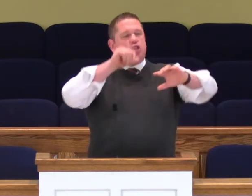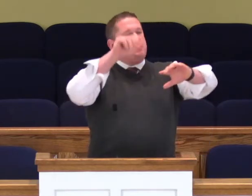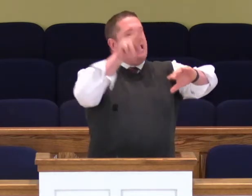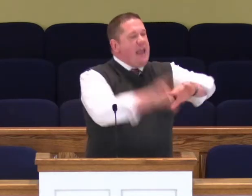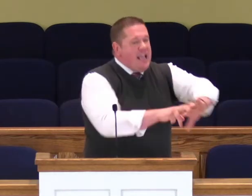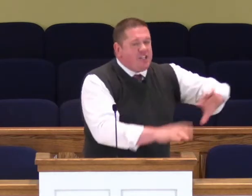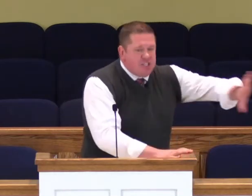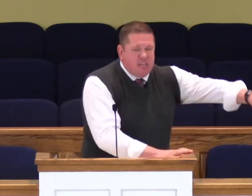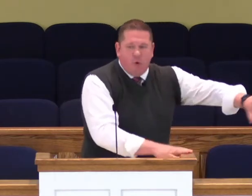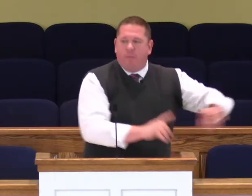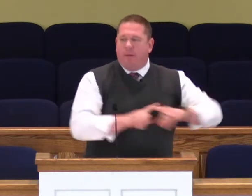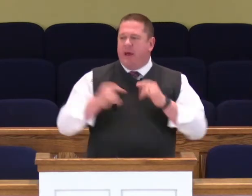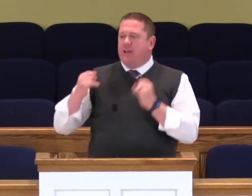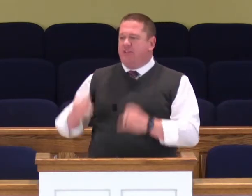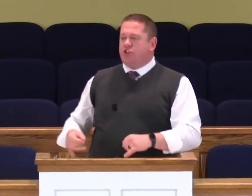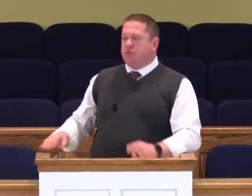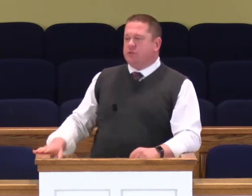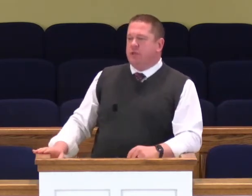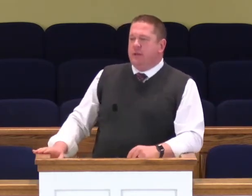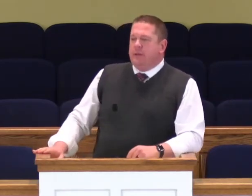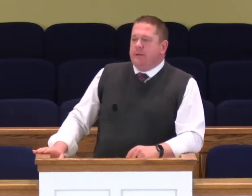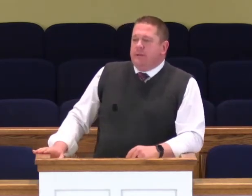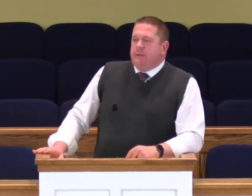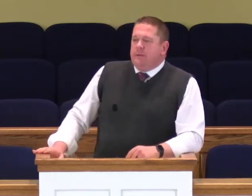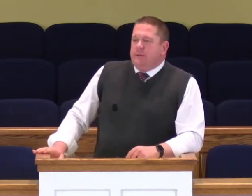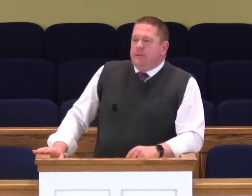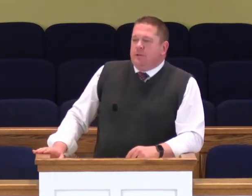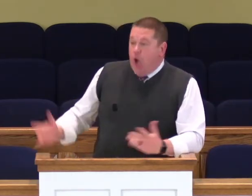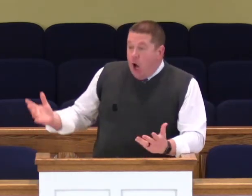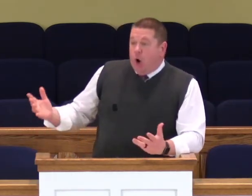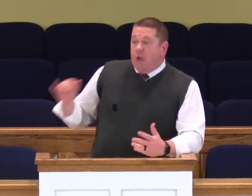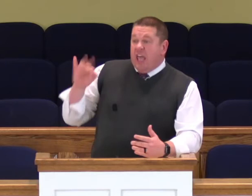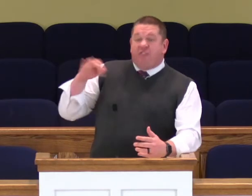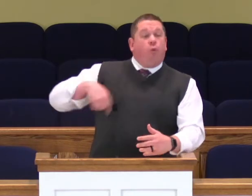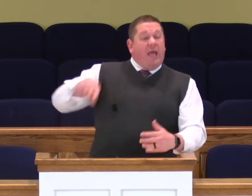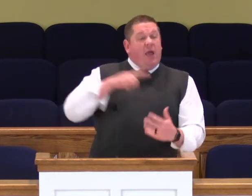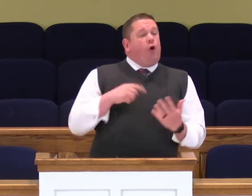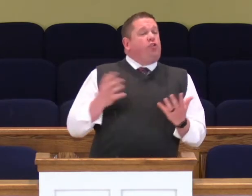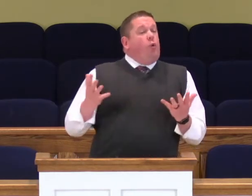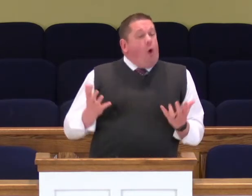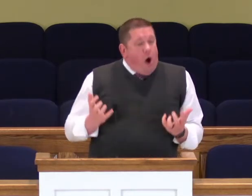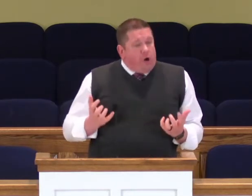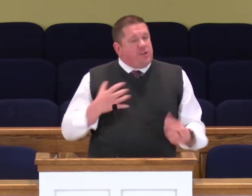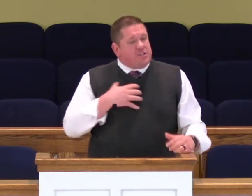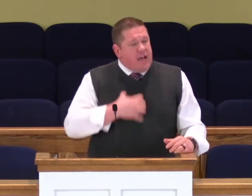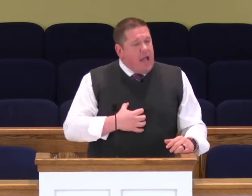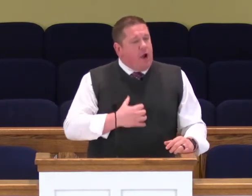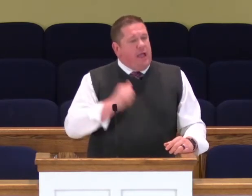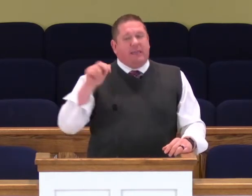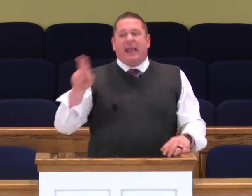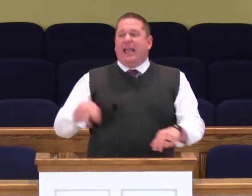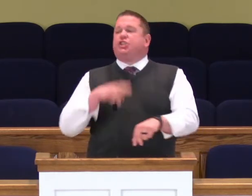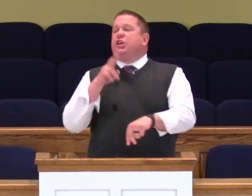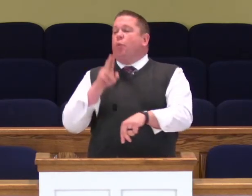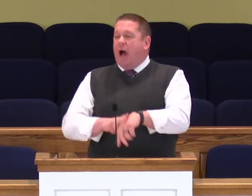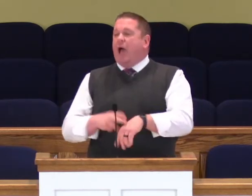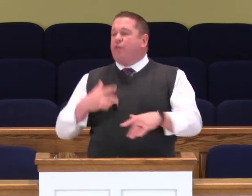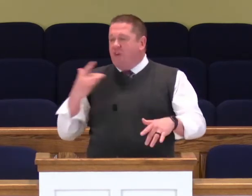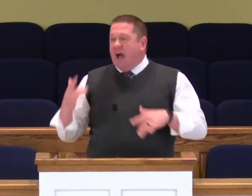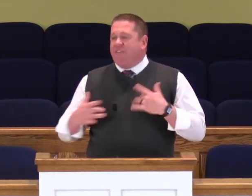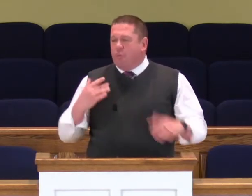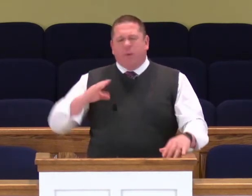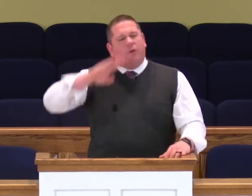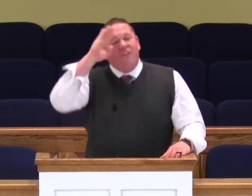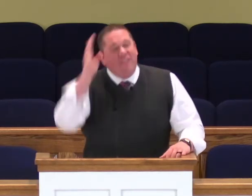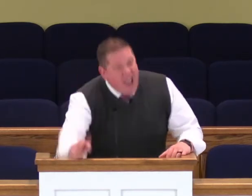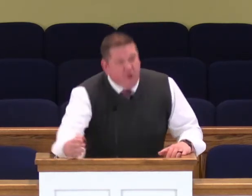so much about nations anymore, but about individuals. So if we were to want or desire a nationwide